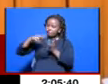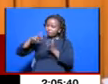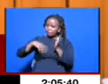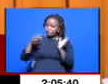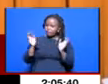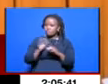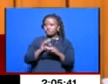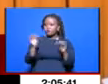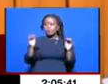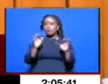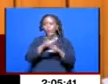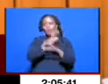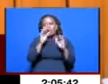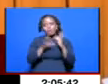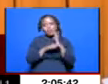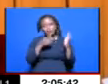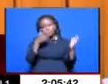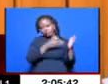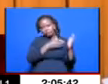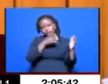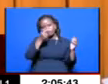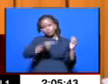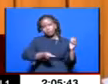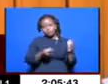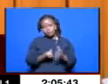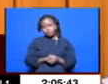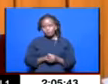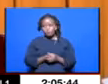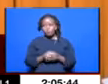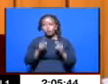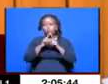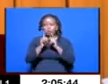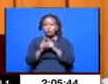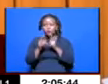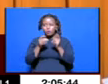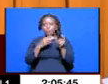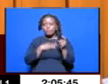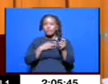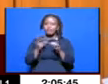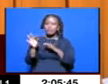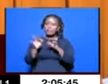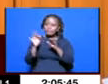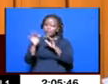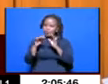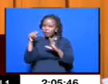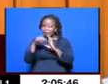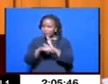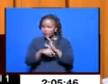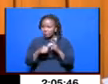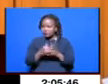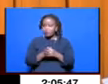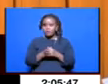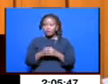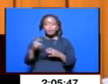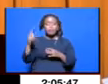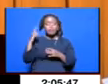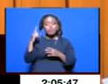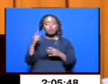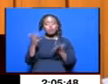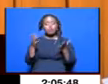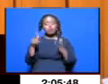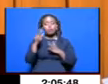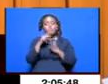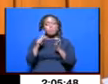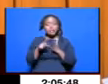Everything is in that judgment. I've gone rather into some detail. Legal doctrines and principles